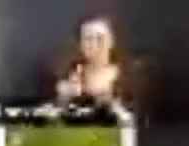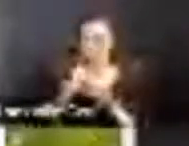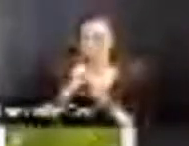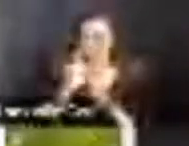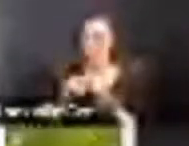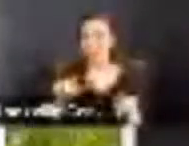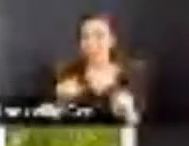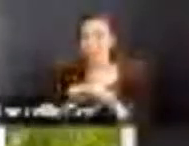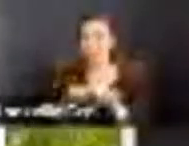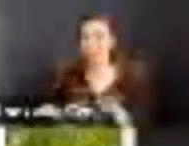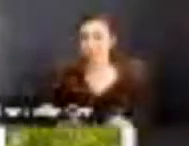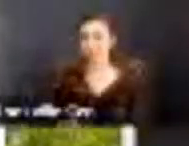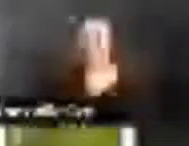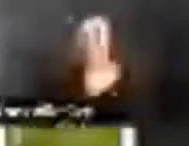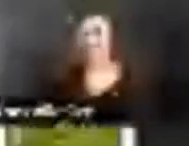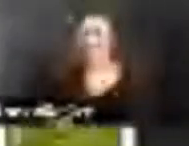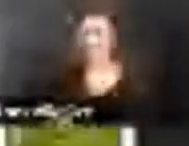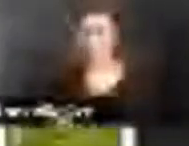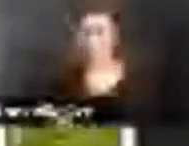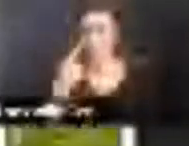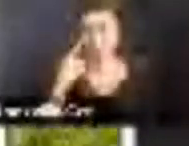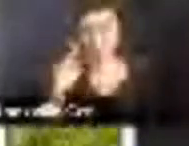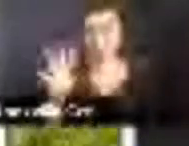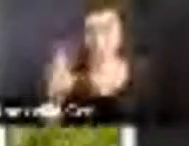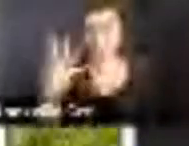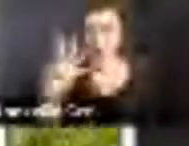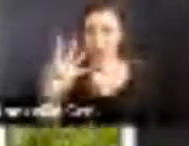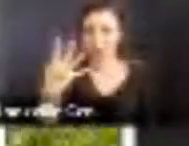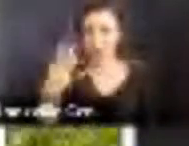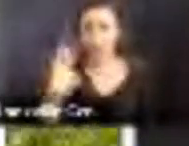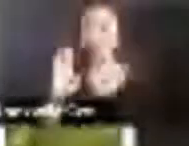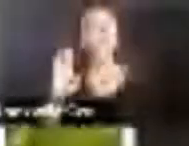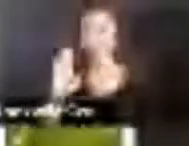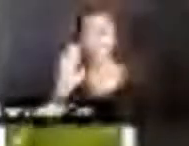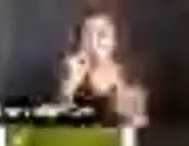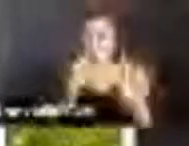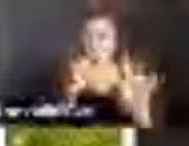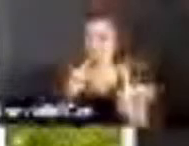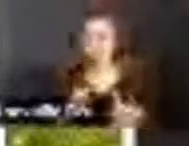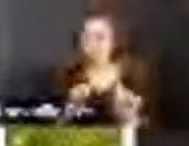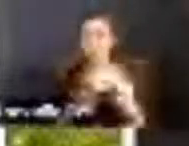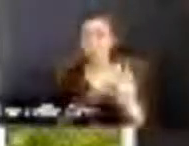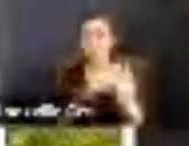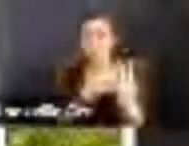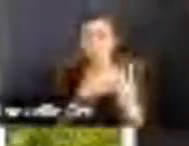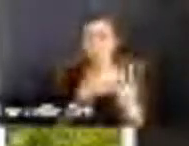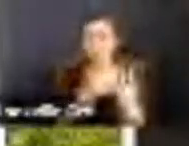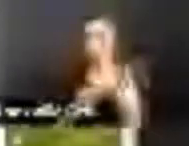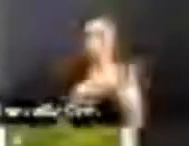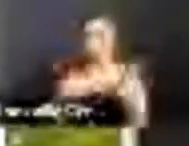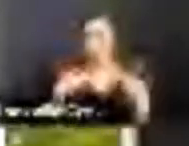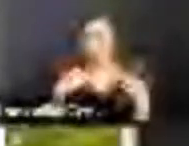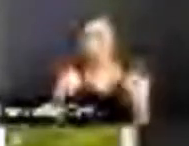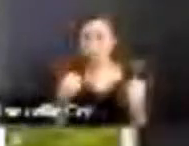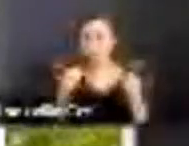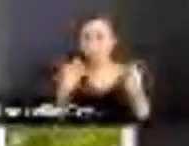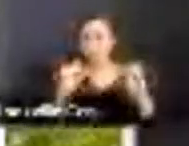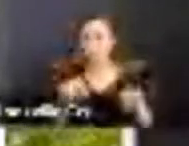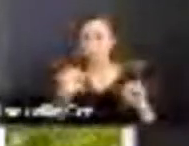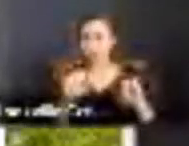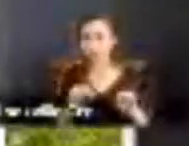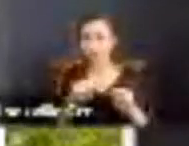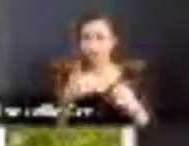well. For our fourth benchmark, healthcare system capabilities remain within current and forecasted